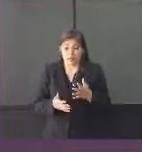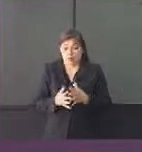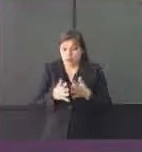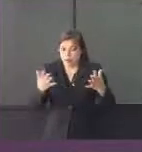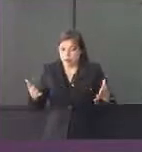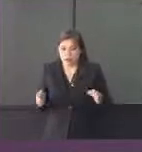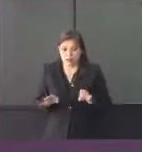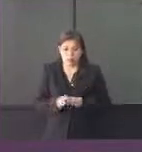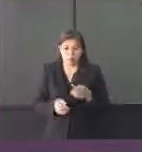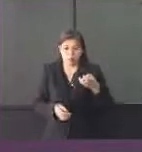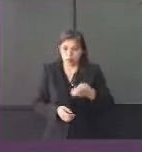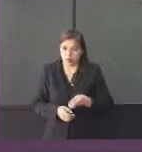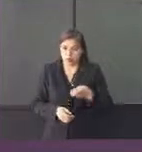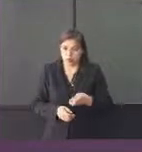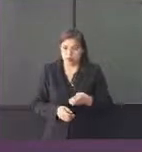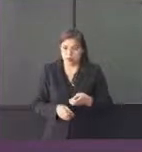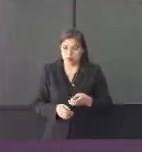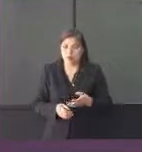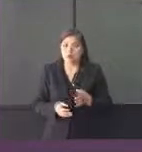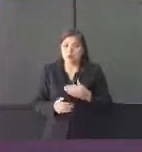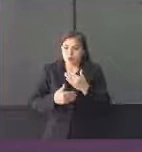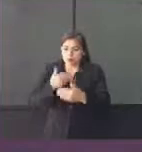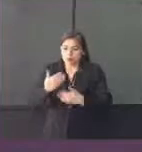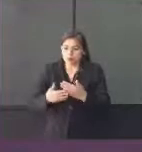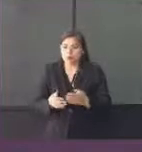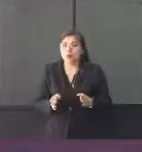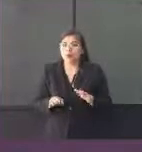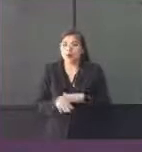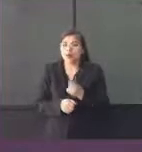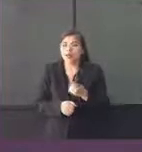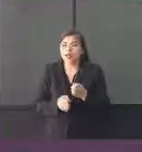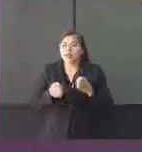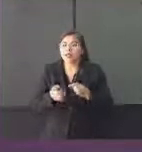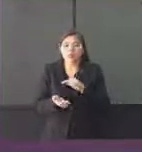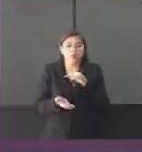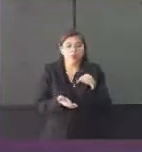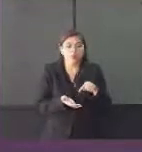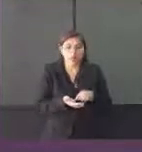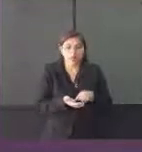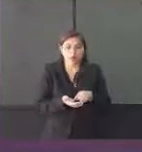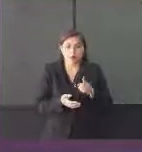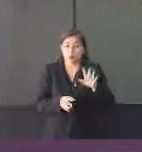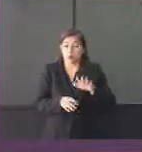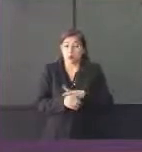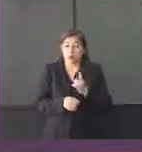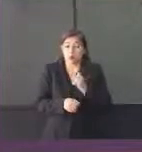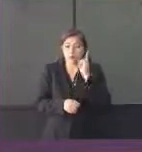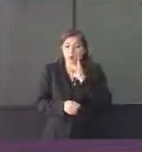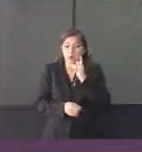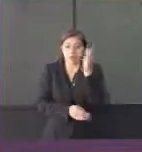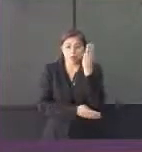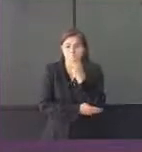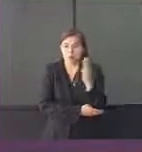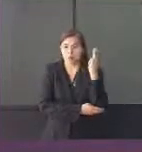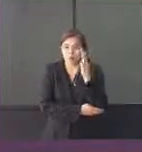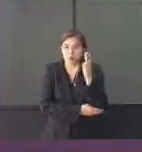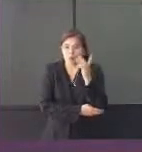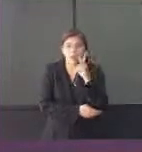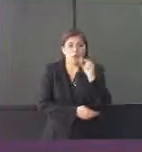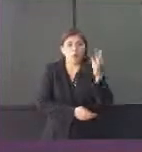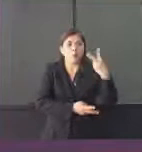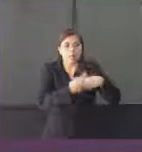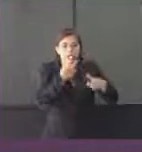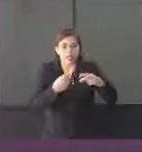city as large as this one? Well, because we are in the territories, because the women of Milpalta don't have to